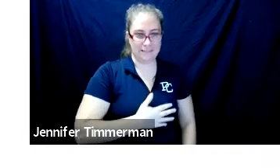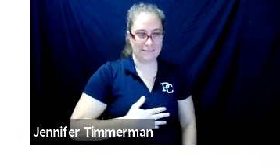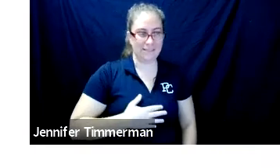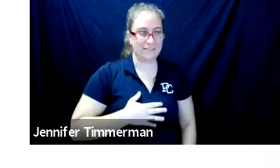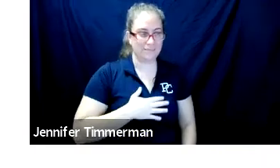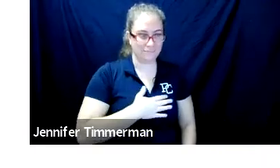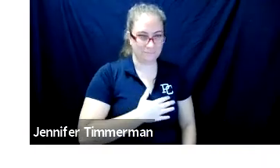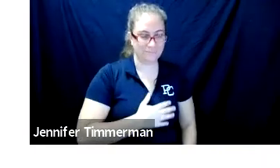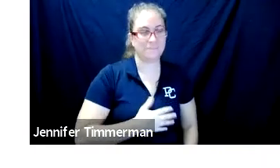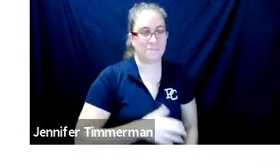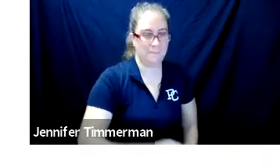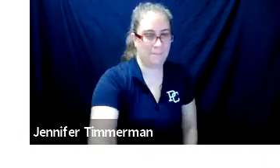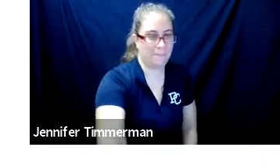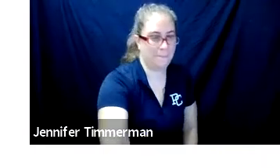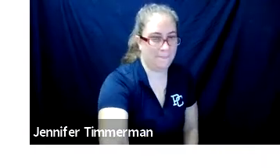Please.